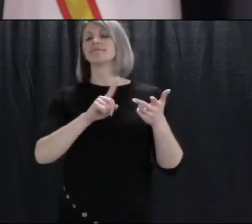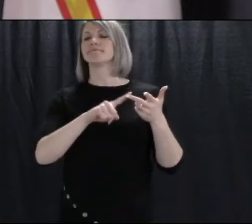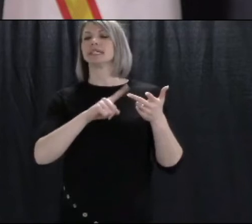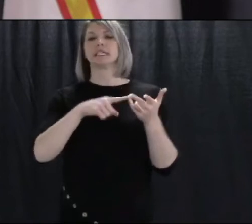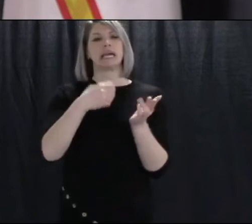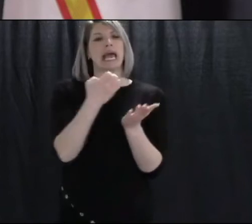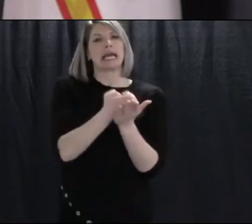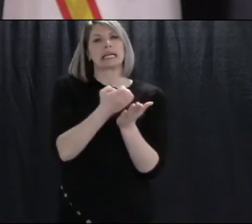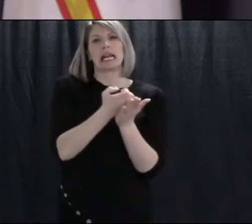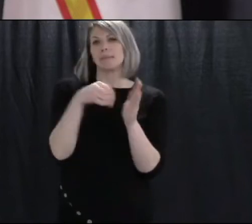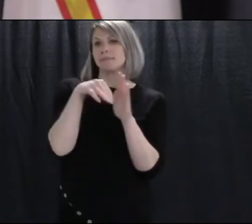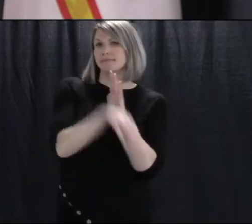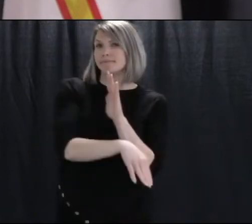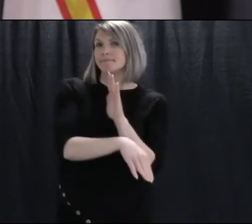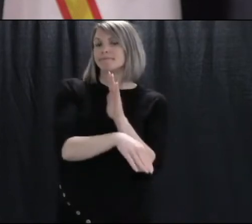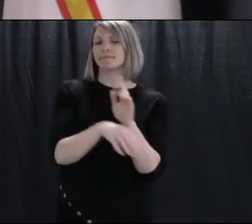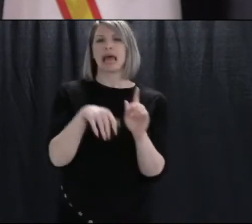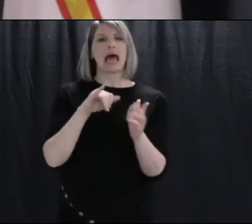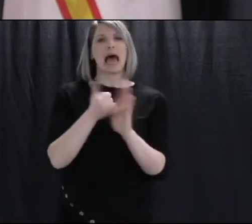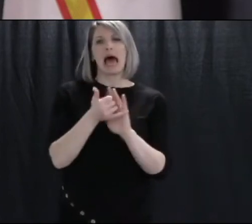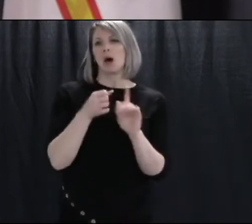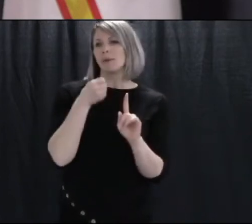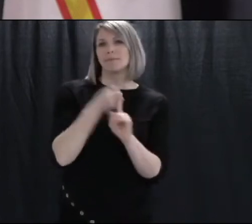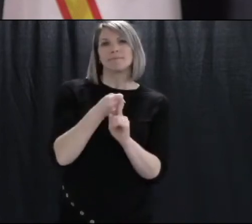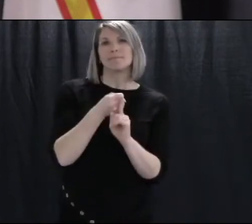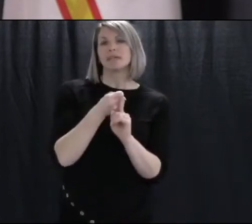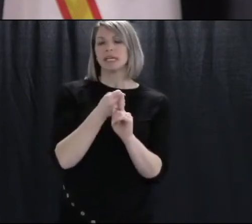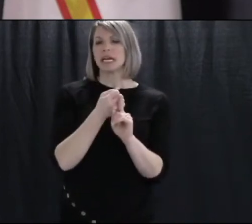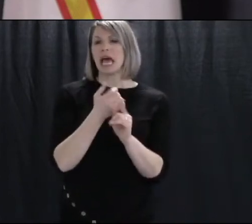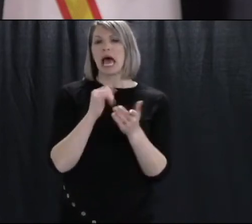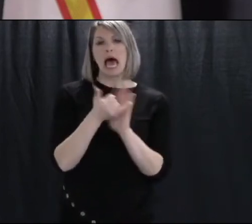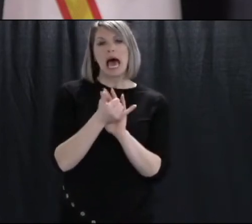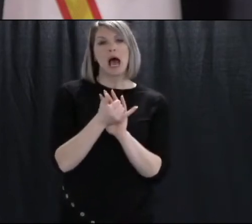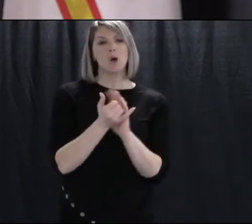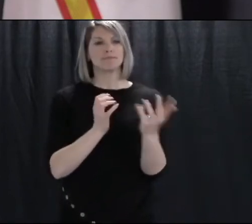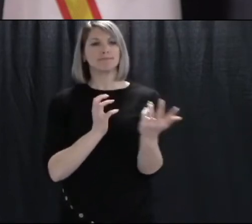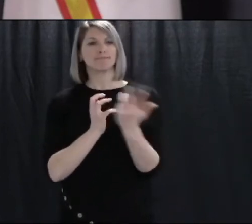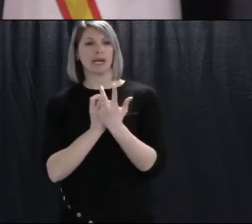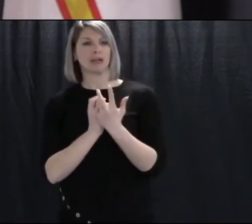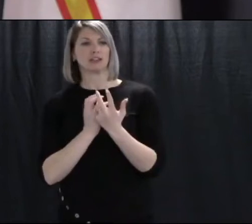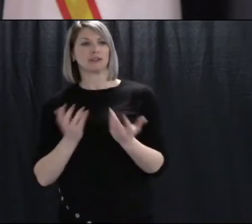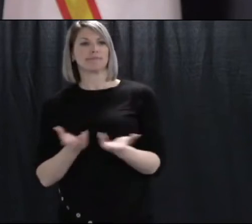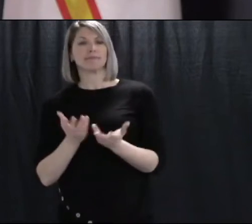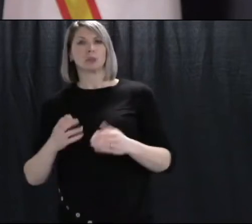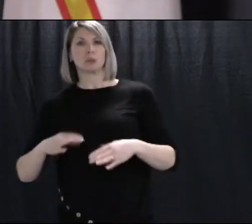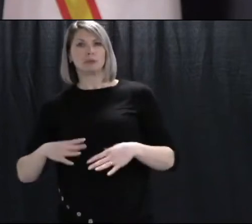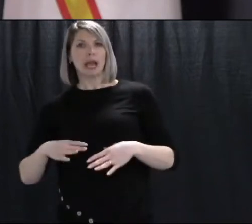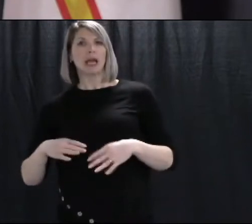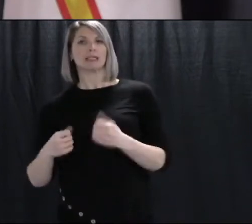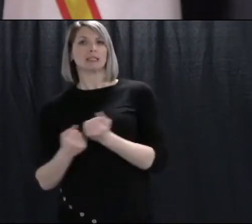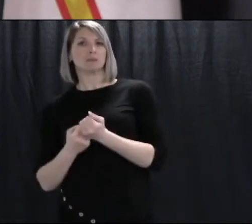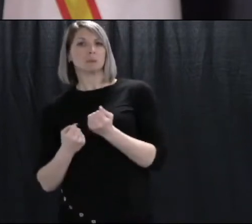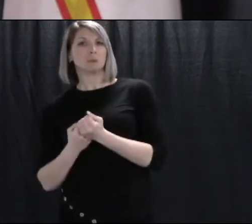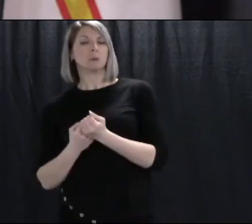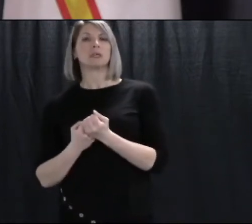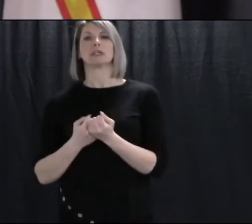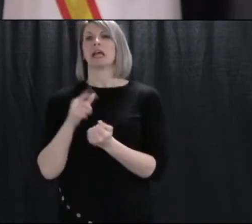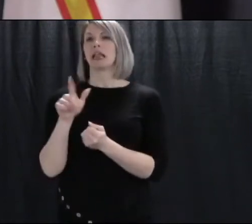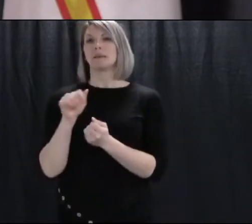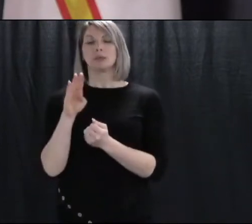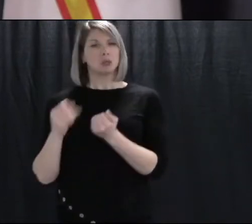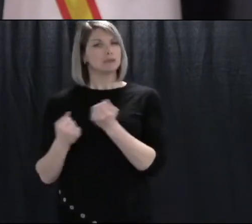the economic impacts. How do we, where are the benefits, for our employees here in Newfoundland and Labrador and for residents of our province. So